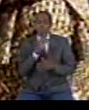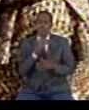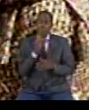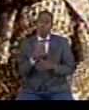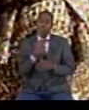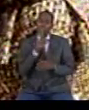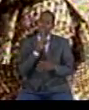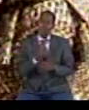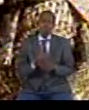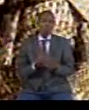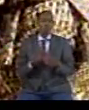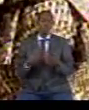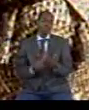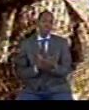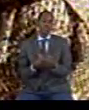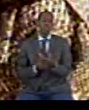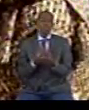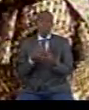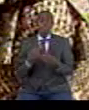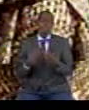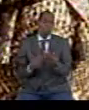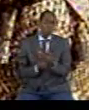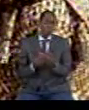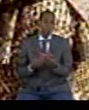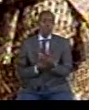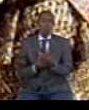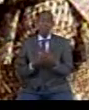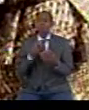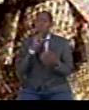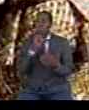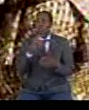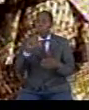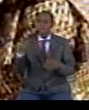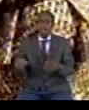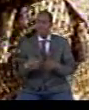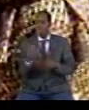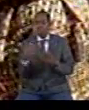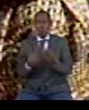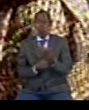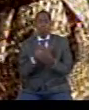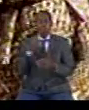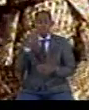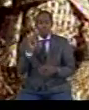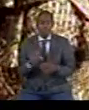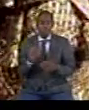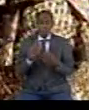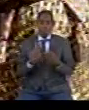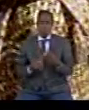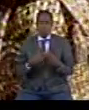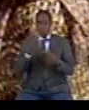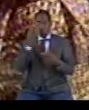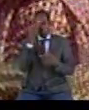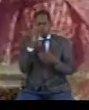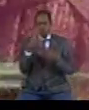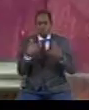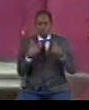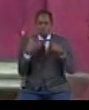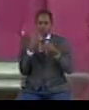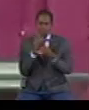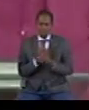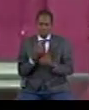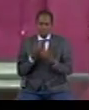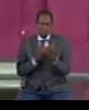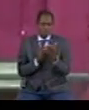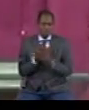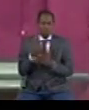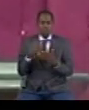the gospel that Paul the apostle called another gospel. You need to know that when you receive the true gospel, it changes